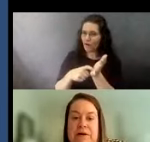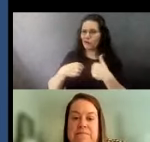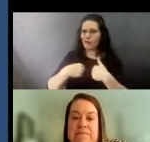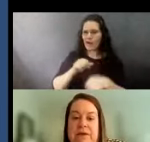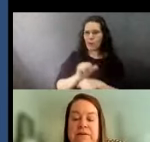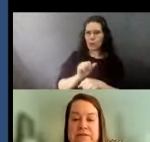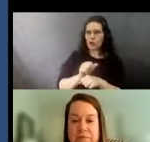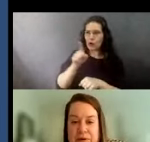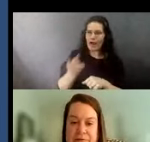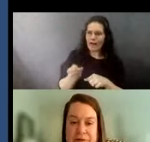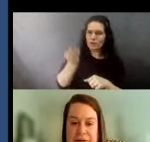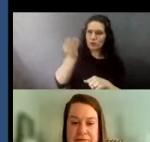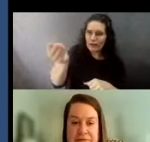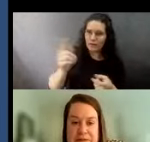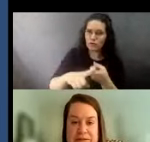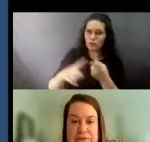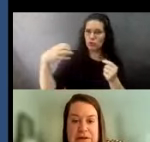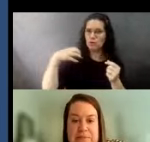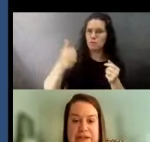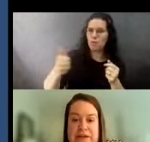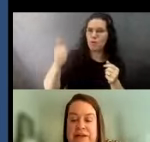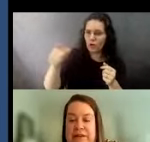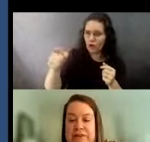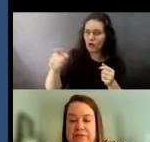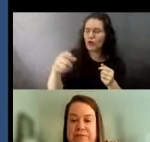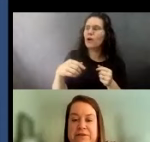to support a request for a reasonable